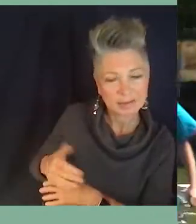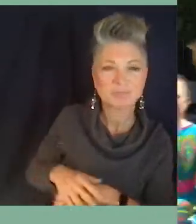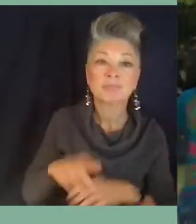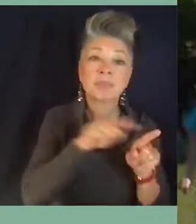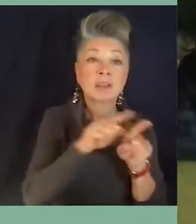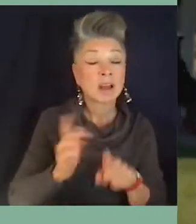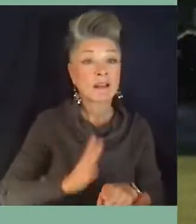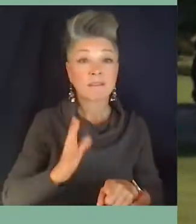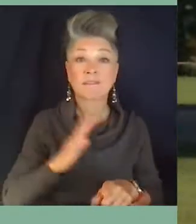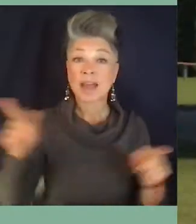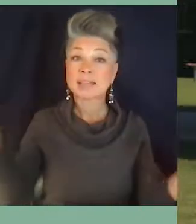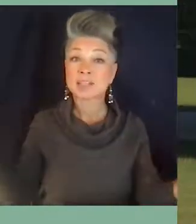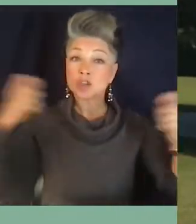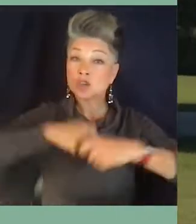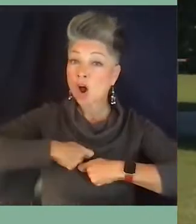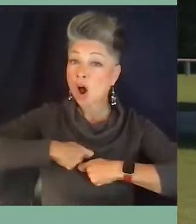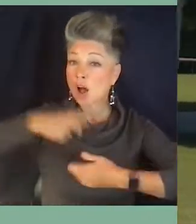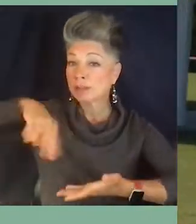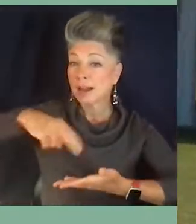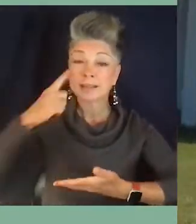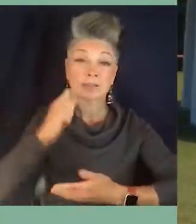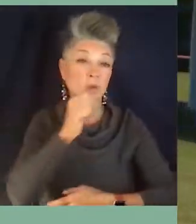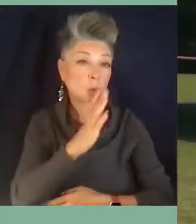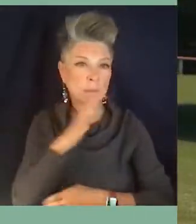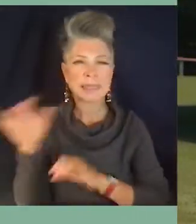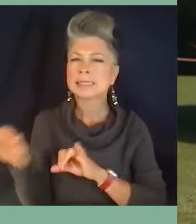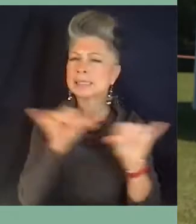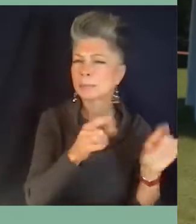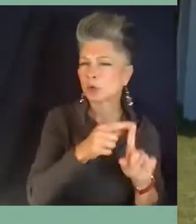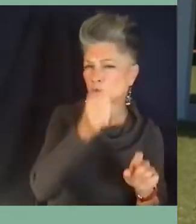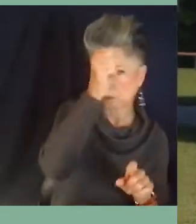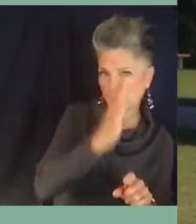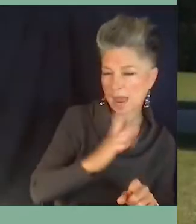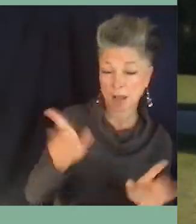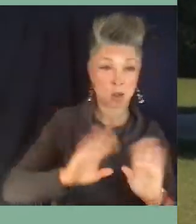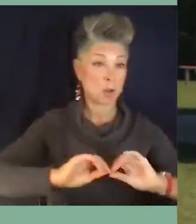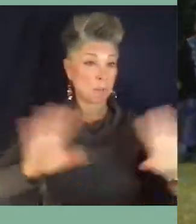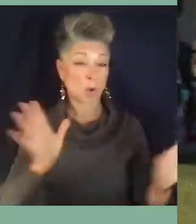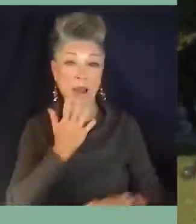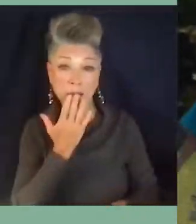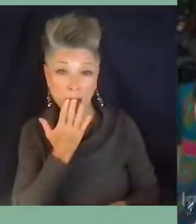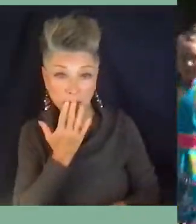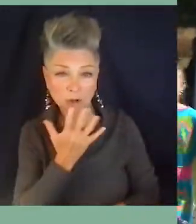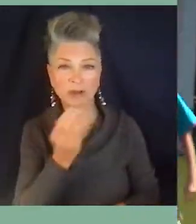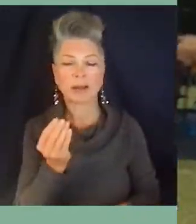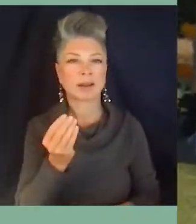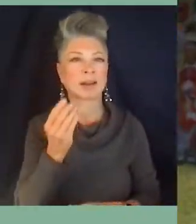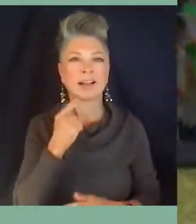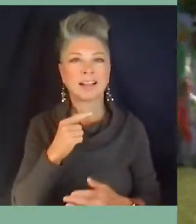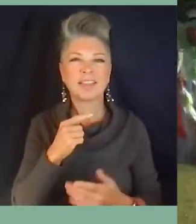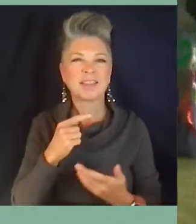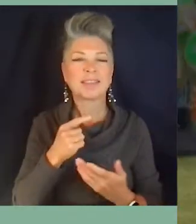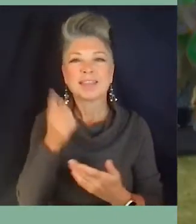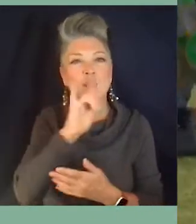There's also a fancy shawl dance for the women, which is similar to the males. They're bright colored and they